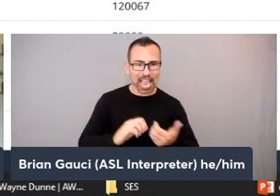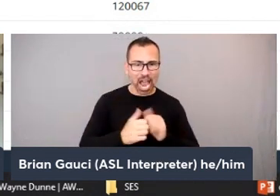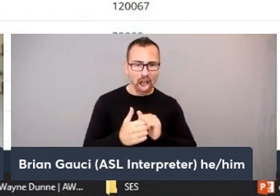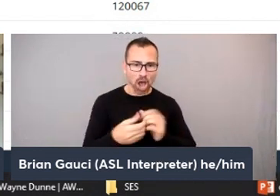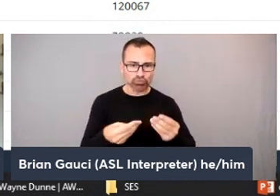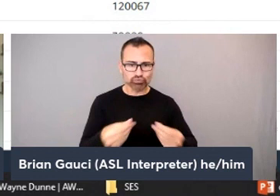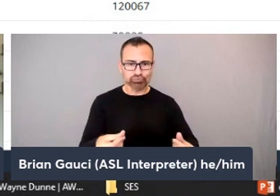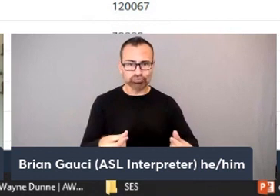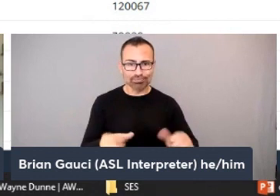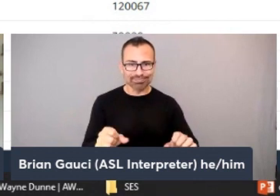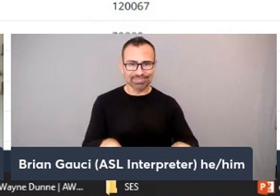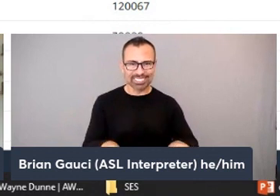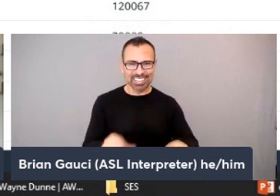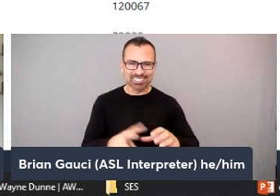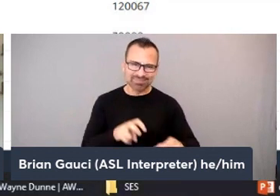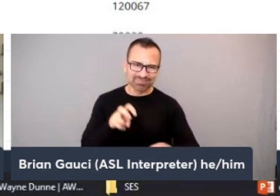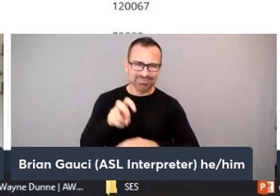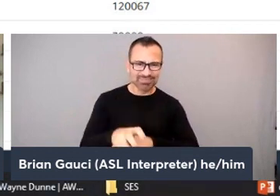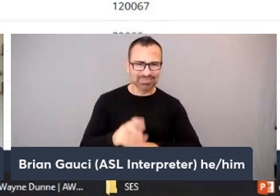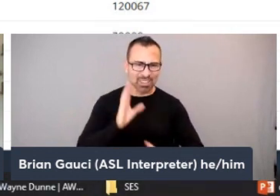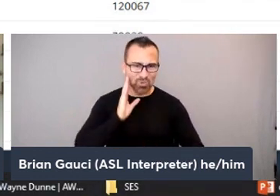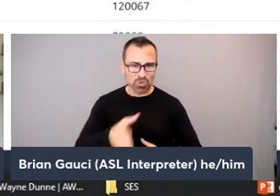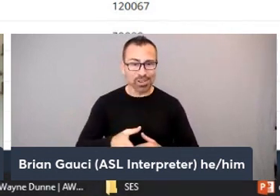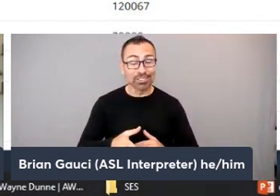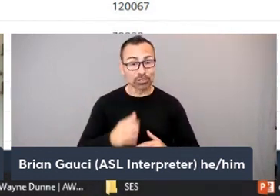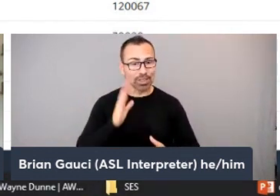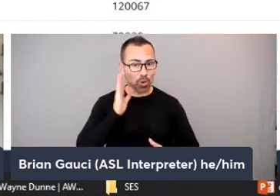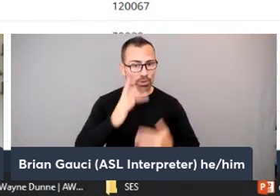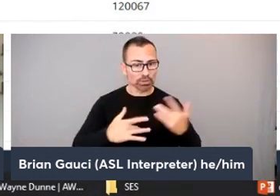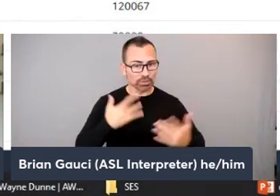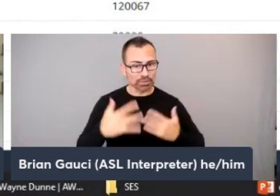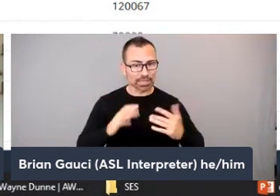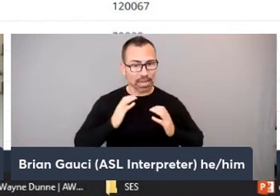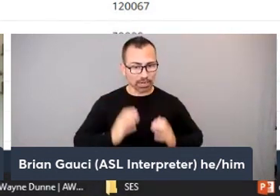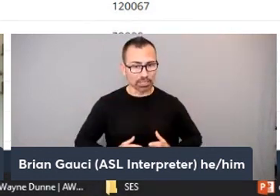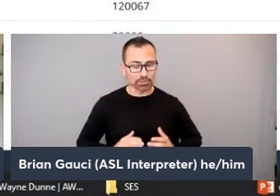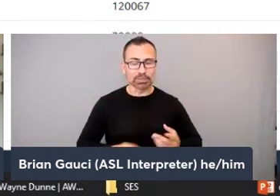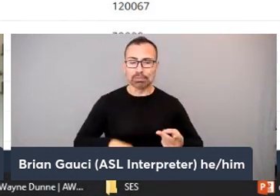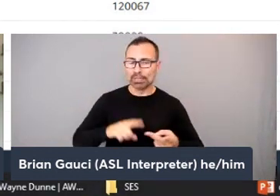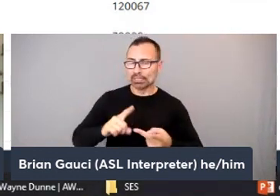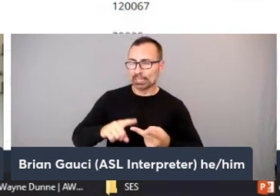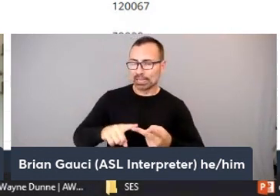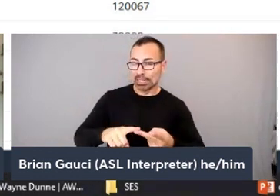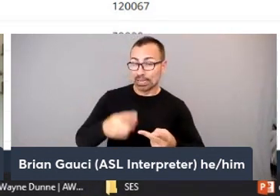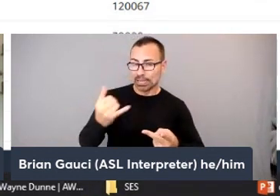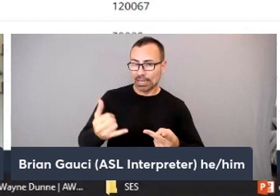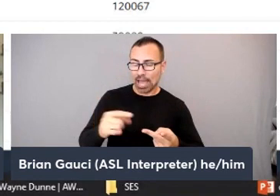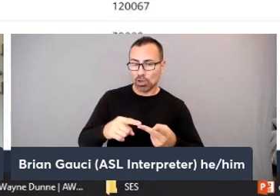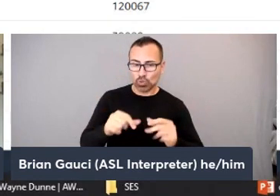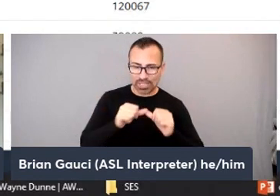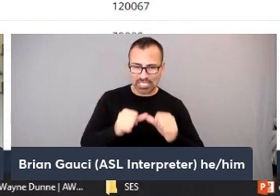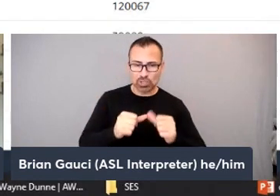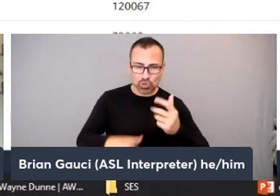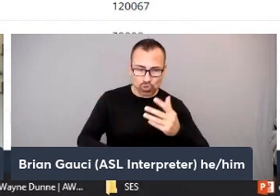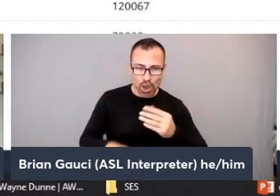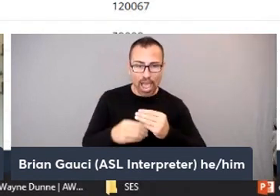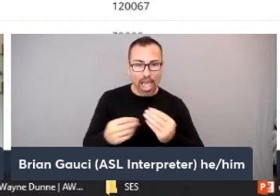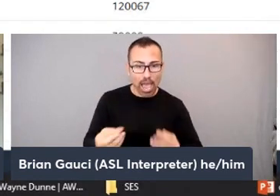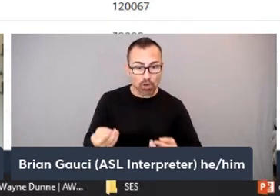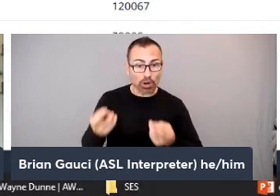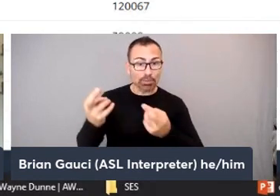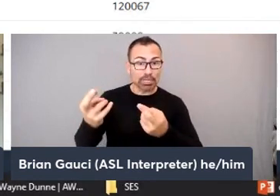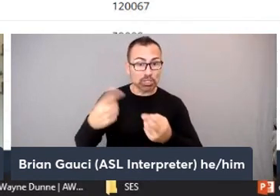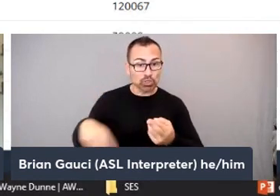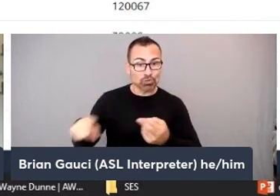about it. They're going to get excited right there, but then they're going to be even more excited, not only now, but as we continue to add recommendations to the